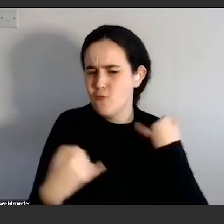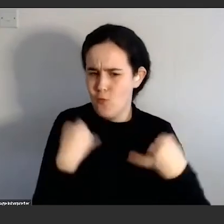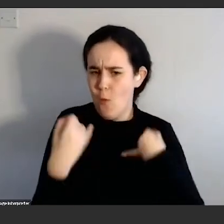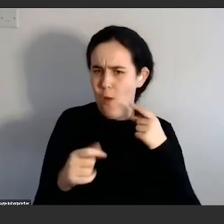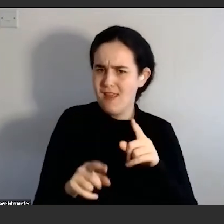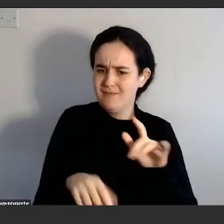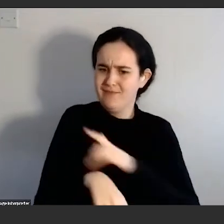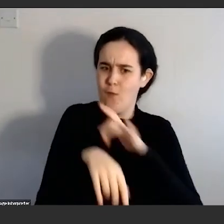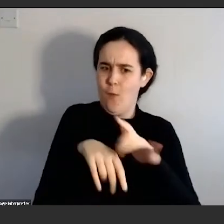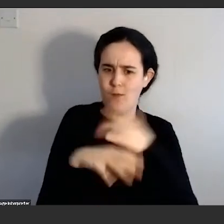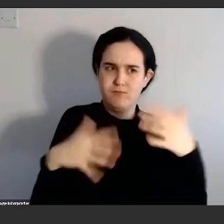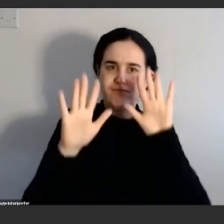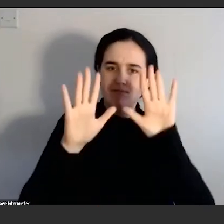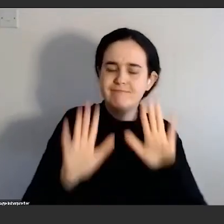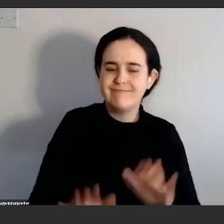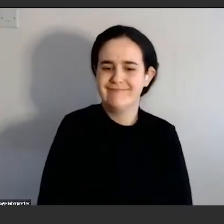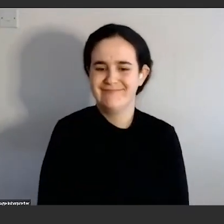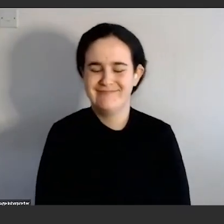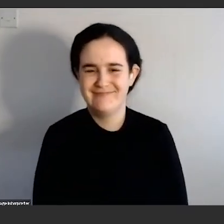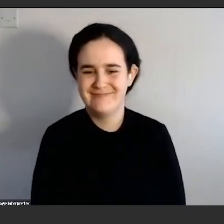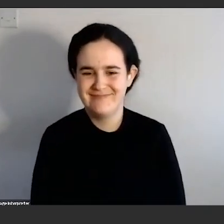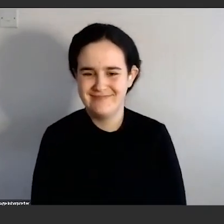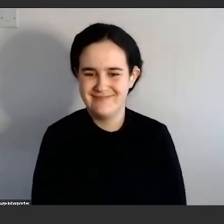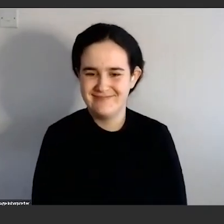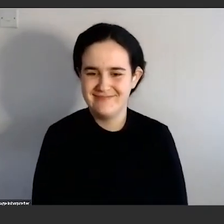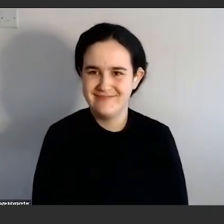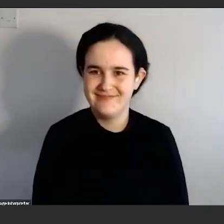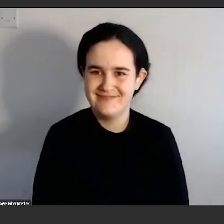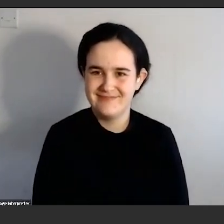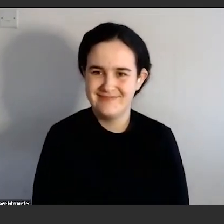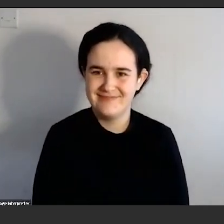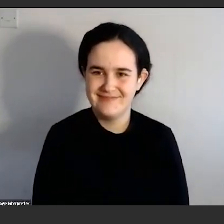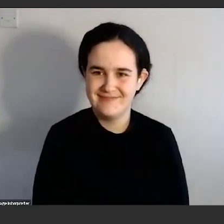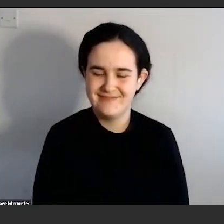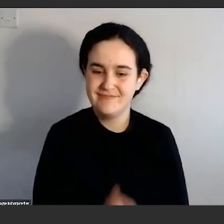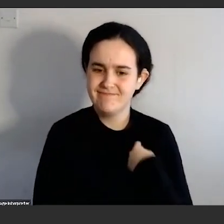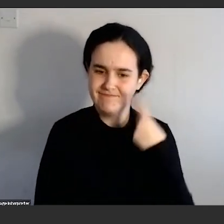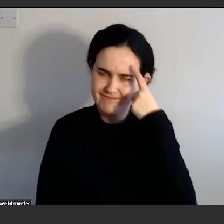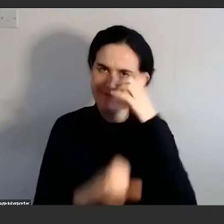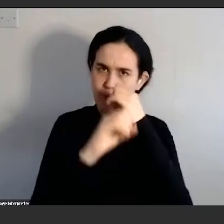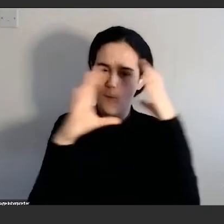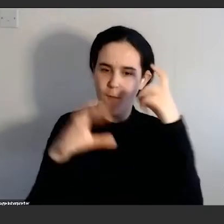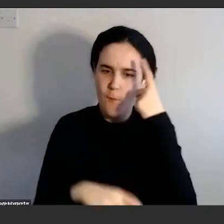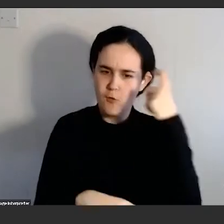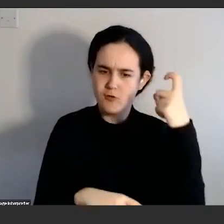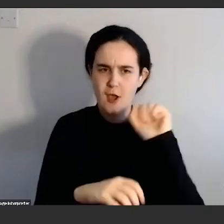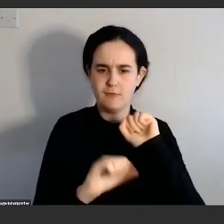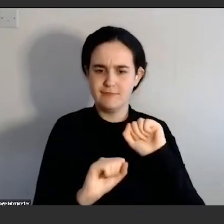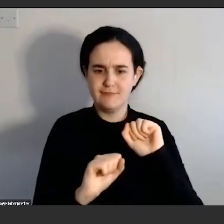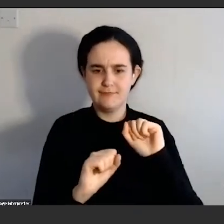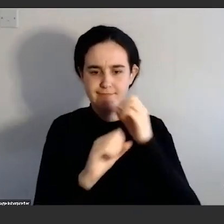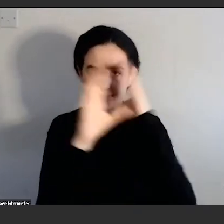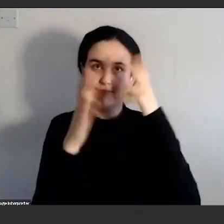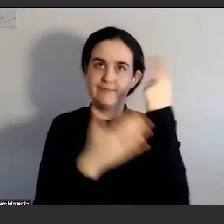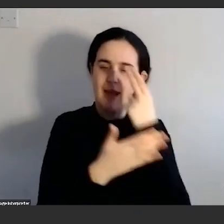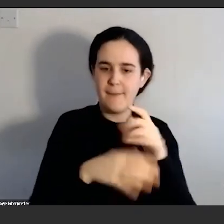Our dynamic, we're like a family. We're like a very close family. So that brings me to, what is the